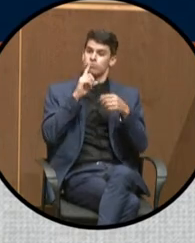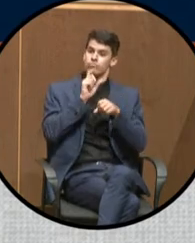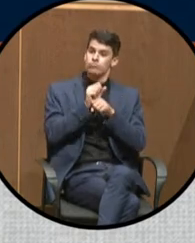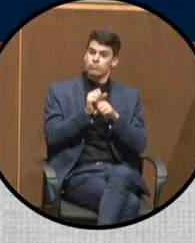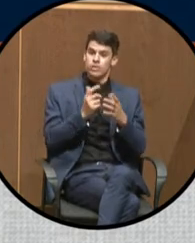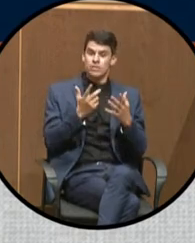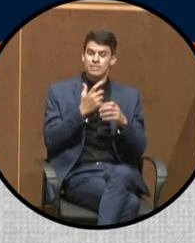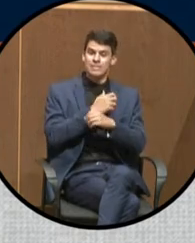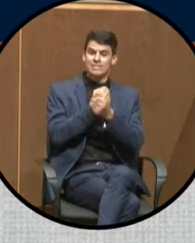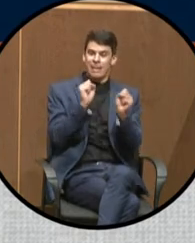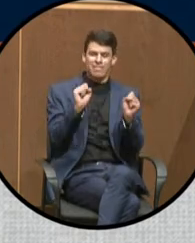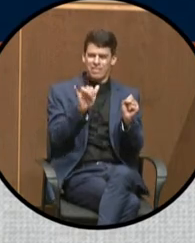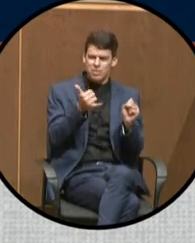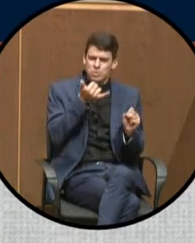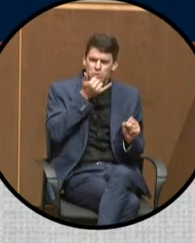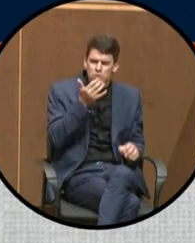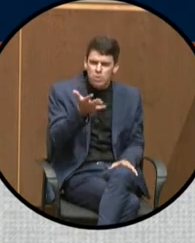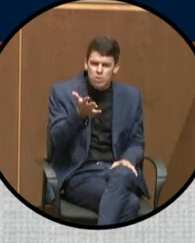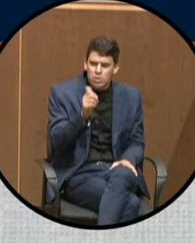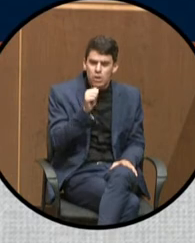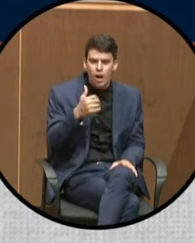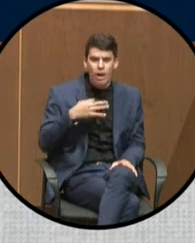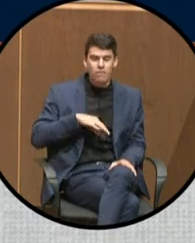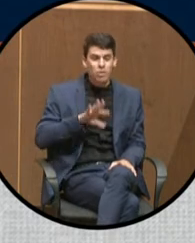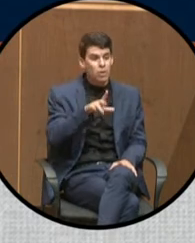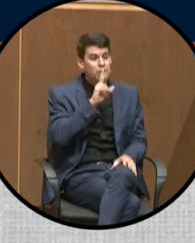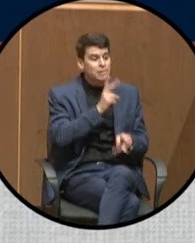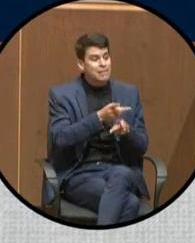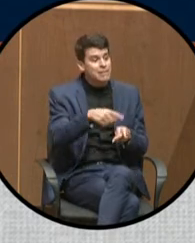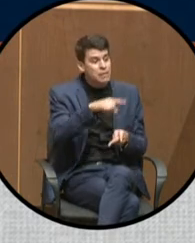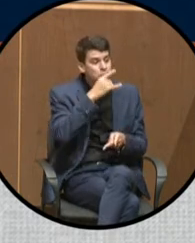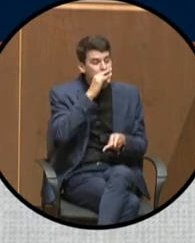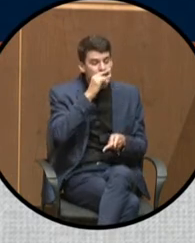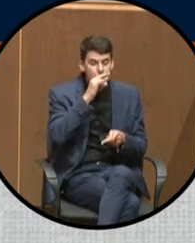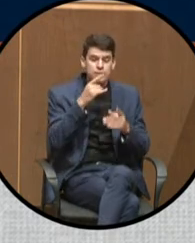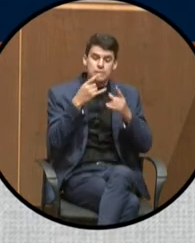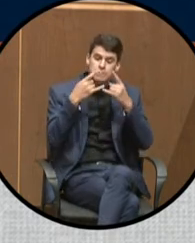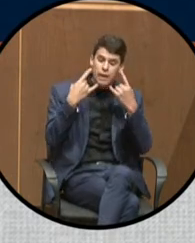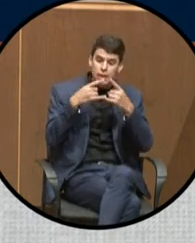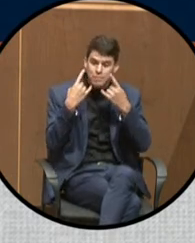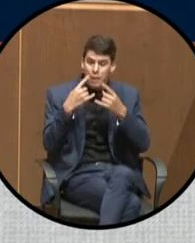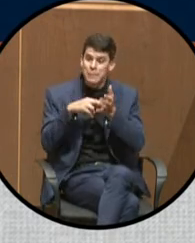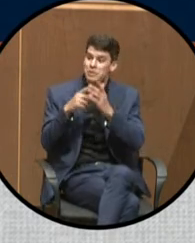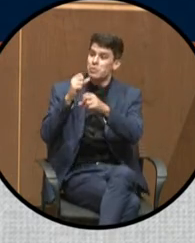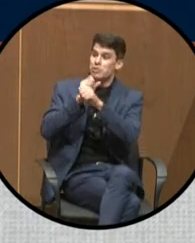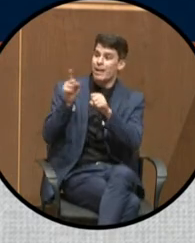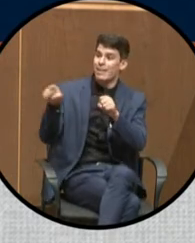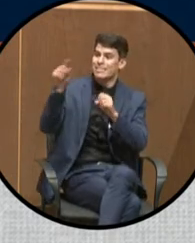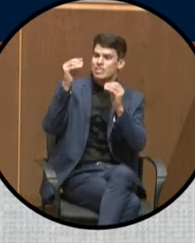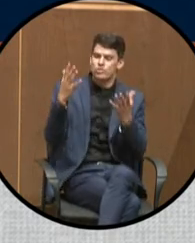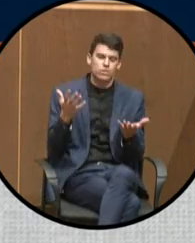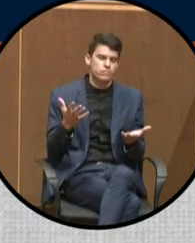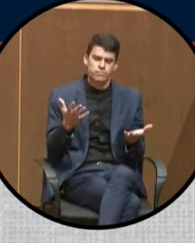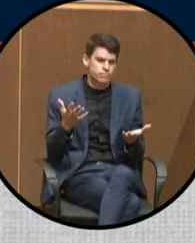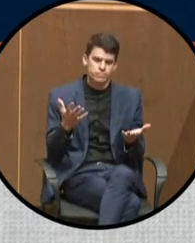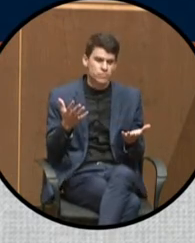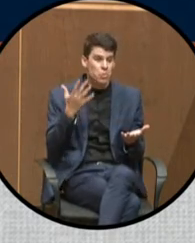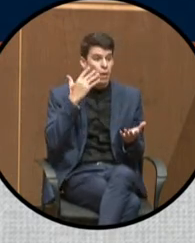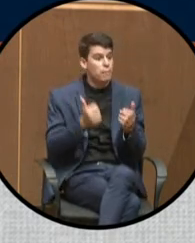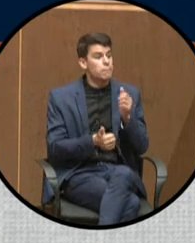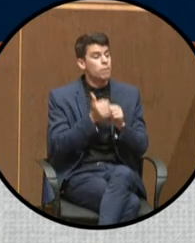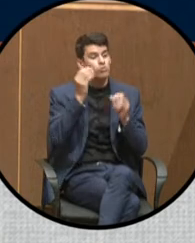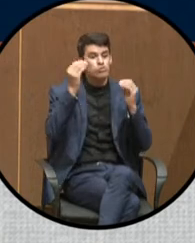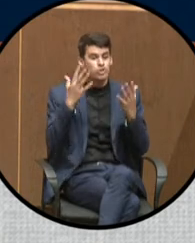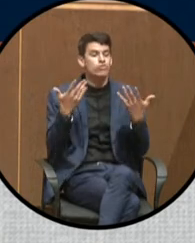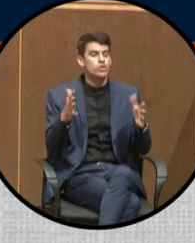is just wrong and unhelpful. And keeping kids in masks to protect their teachers is unreasonable since the great majority of teachers